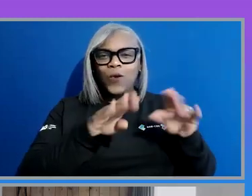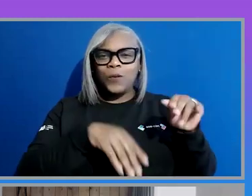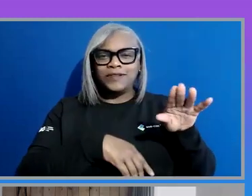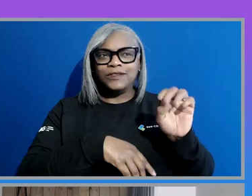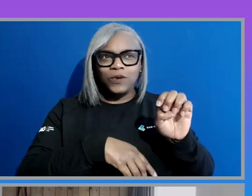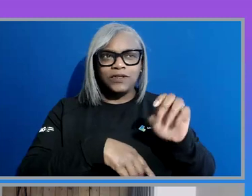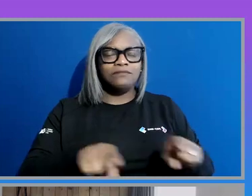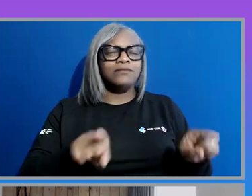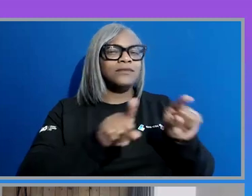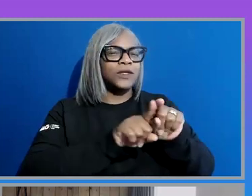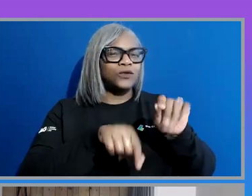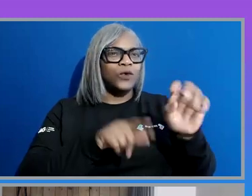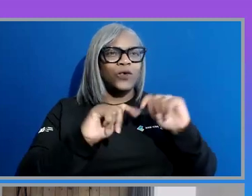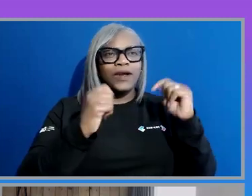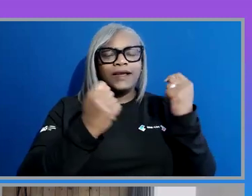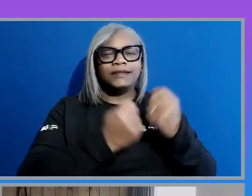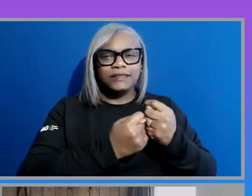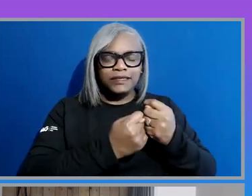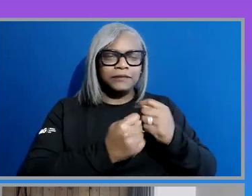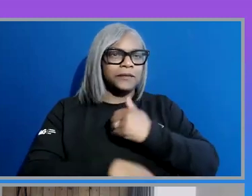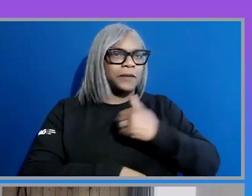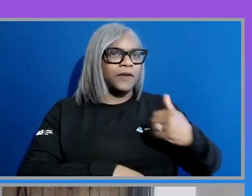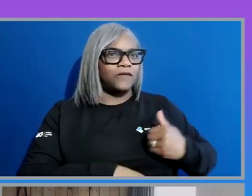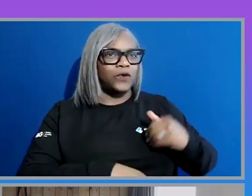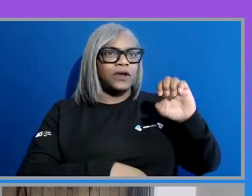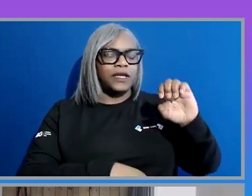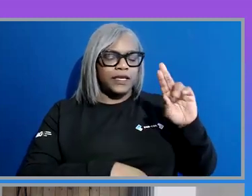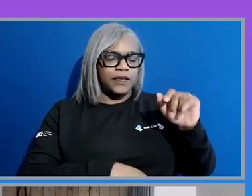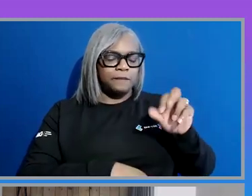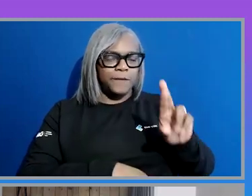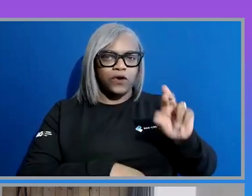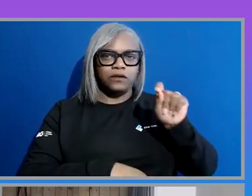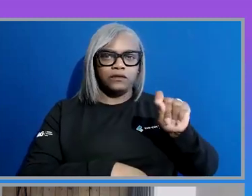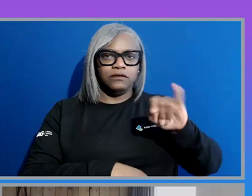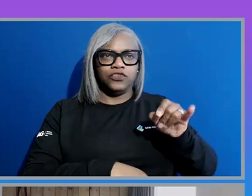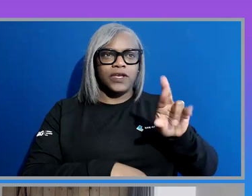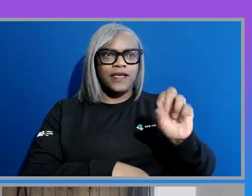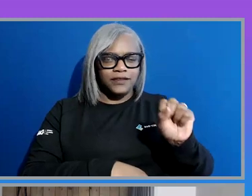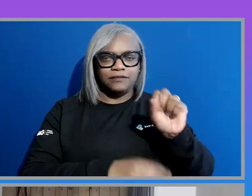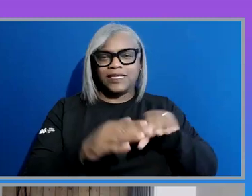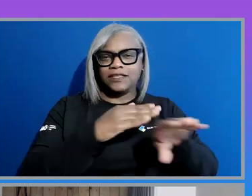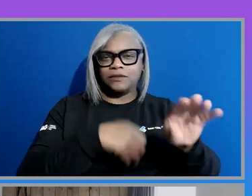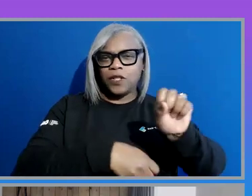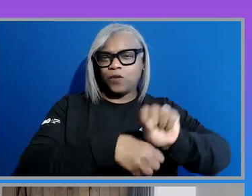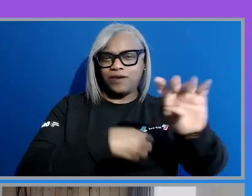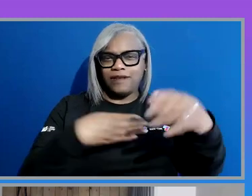team member for the Ember.js framework and have been leading accessibility work for that JavaScript framework.